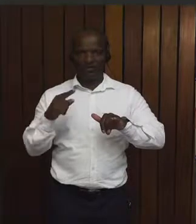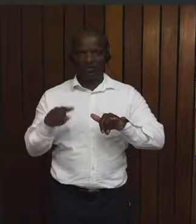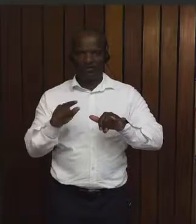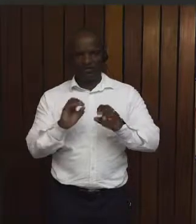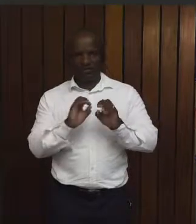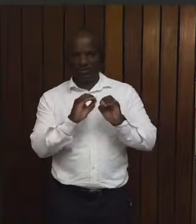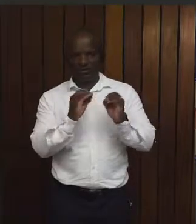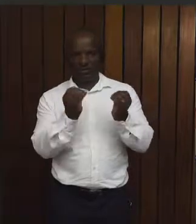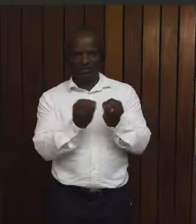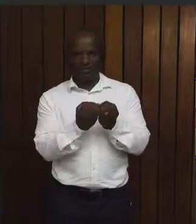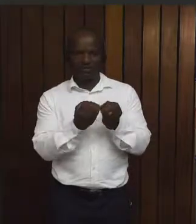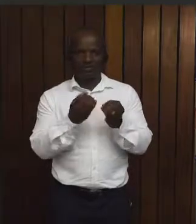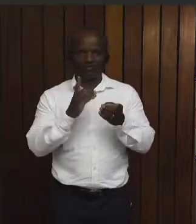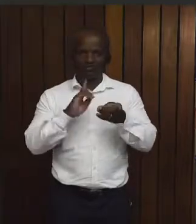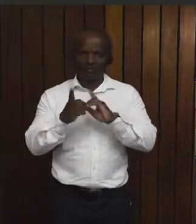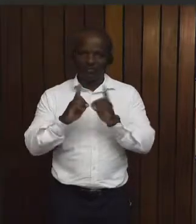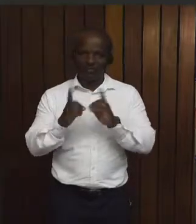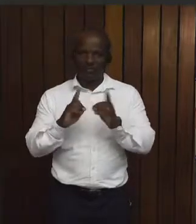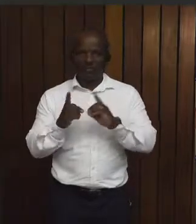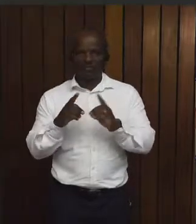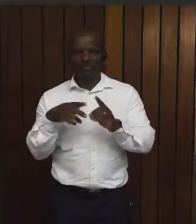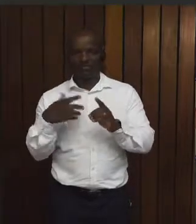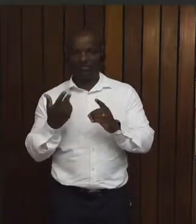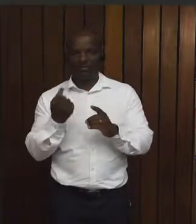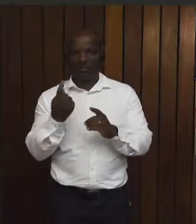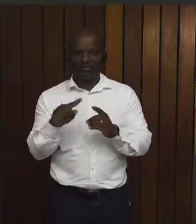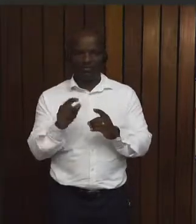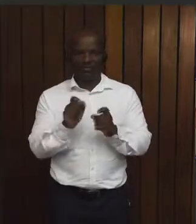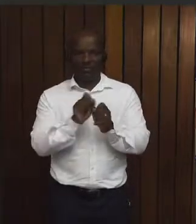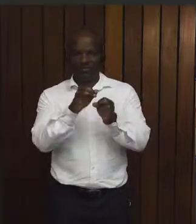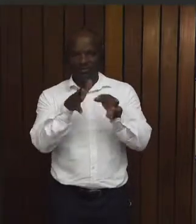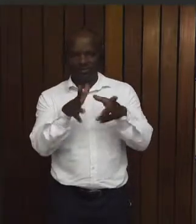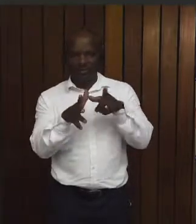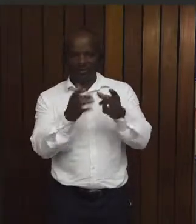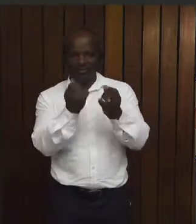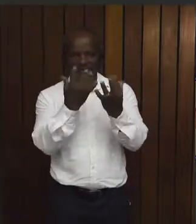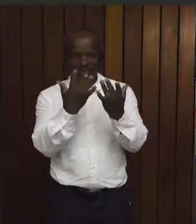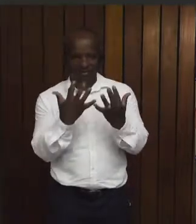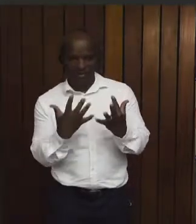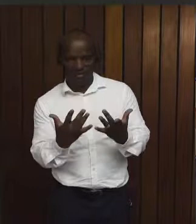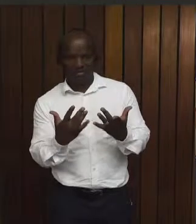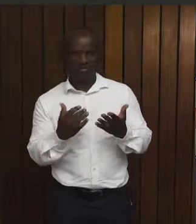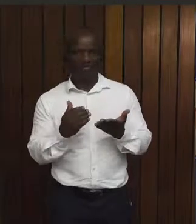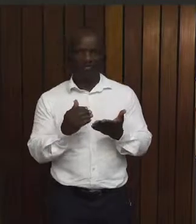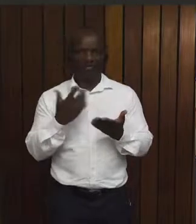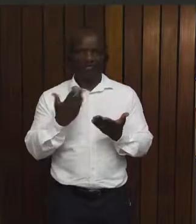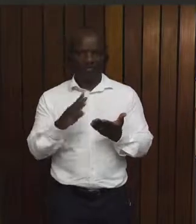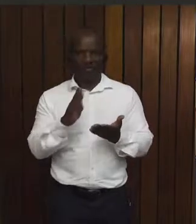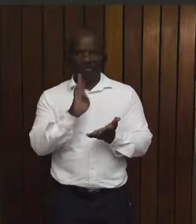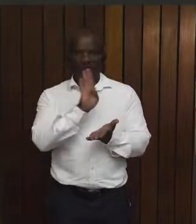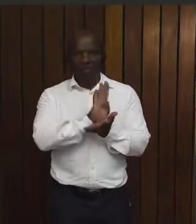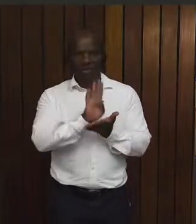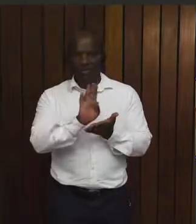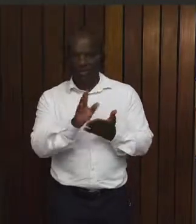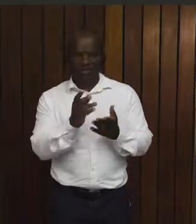finalization of our discussions with Treasury on the budget issues.